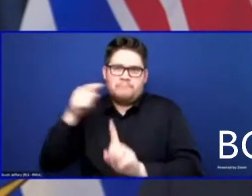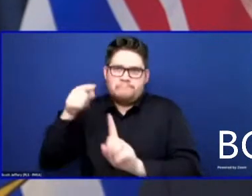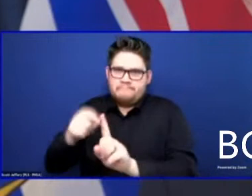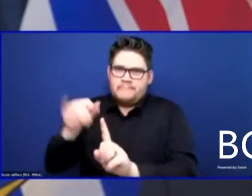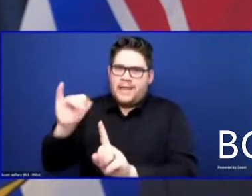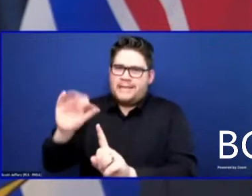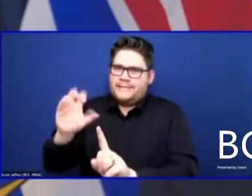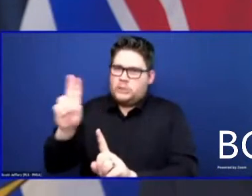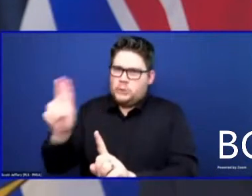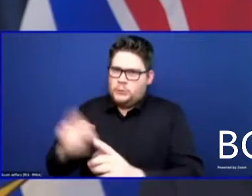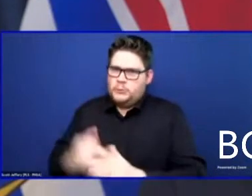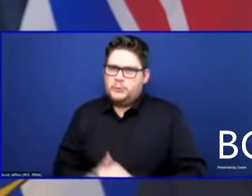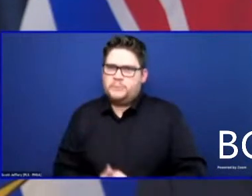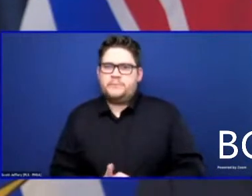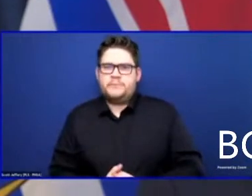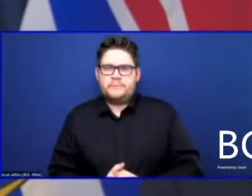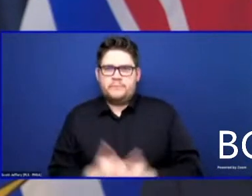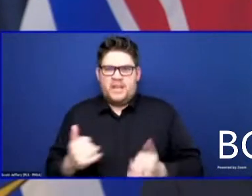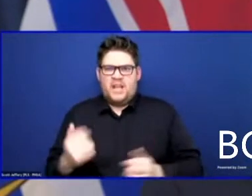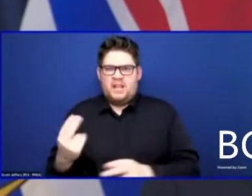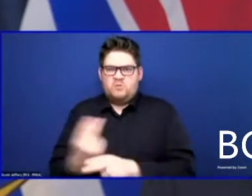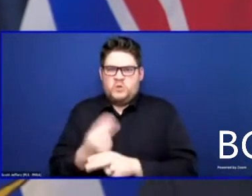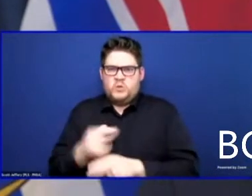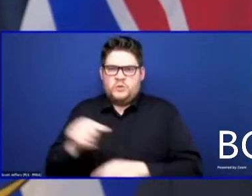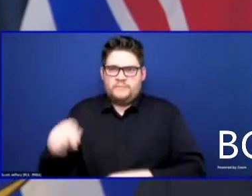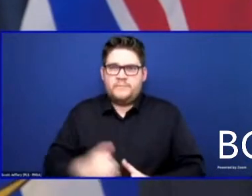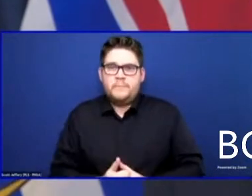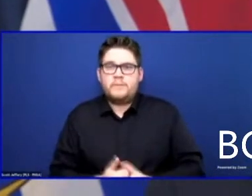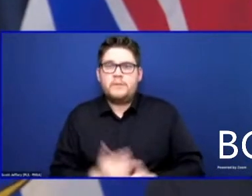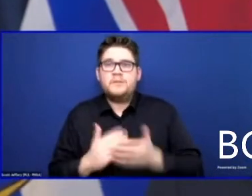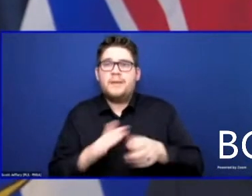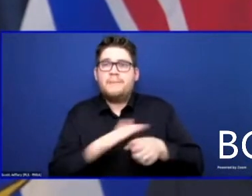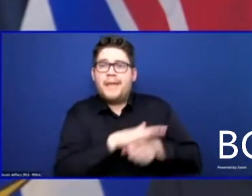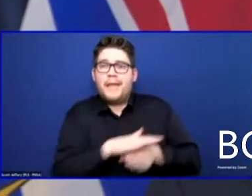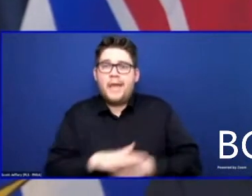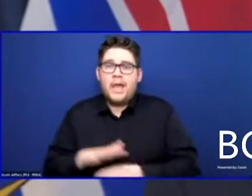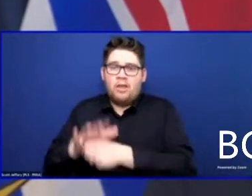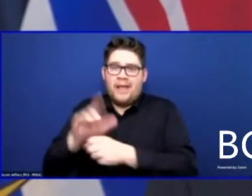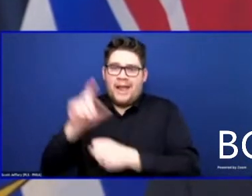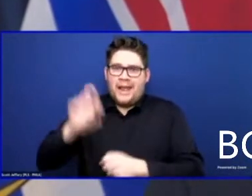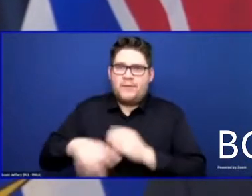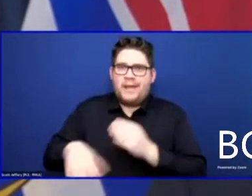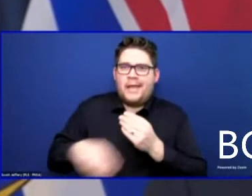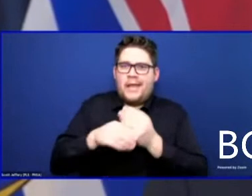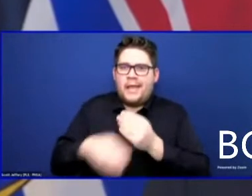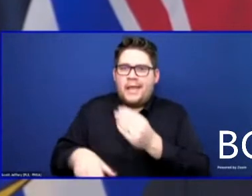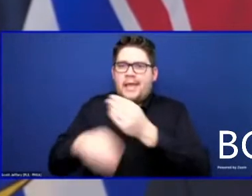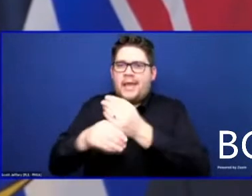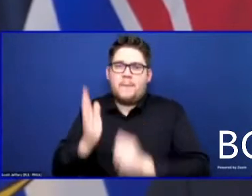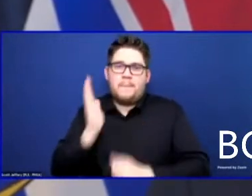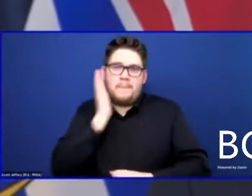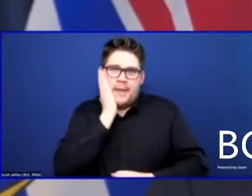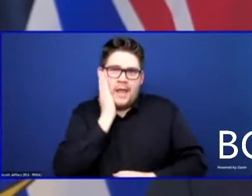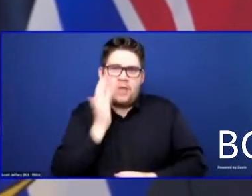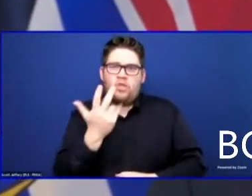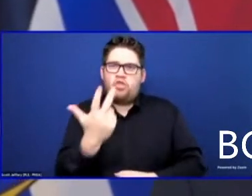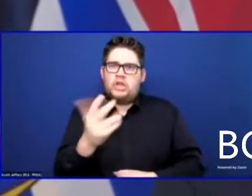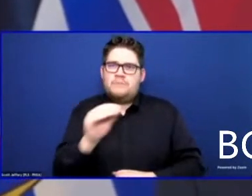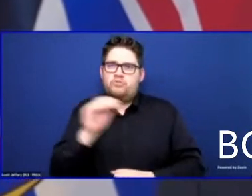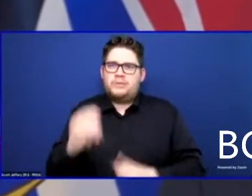added, some of our surge occupancy capacity, about 3% province-wide. And as all of you know, the challenge is